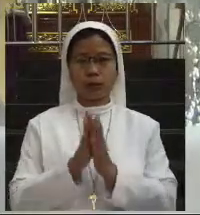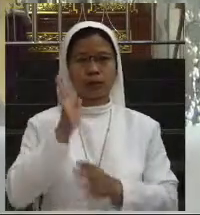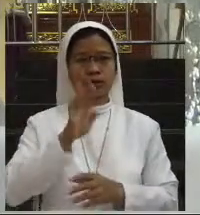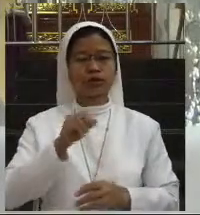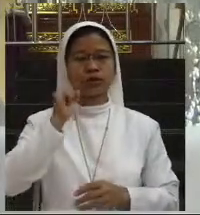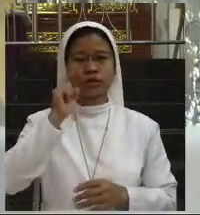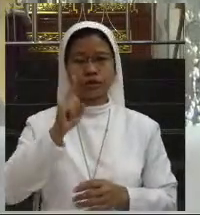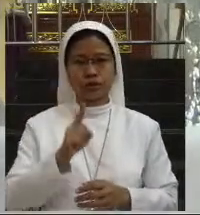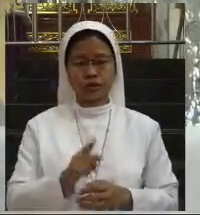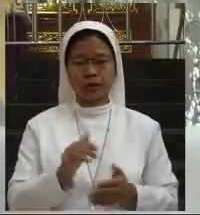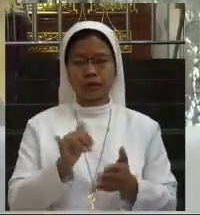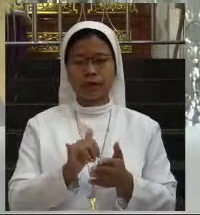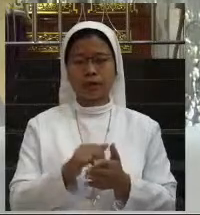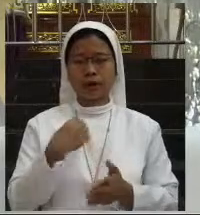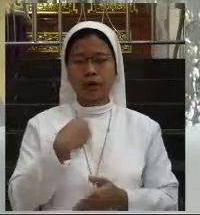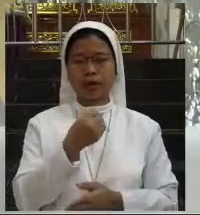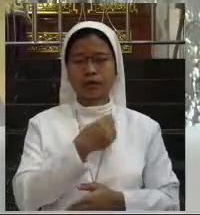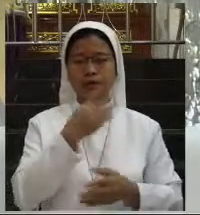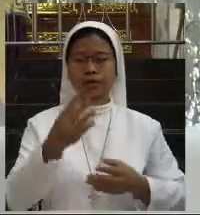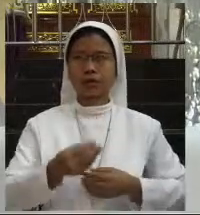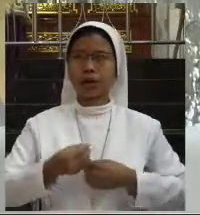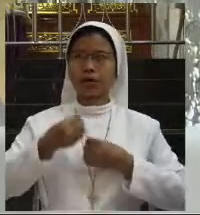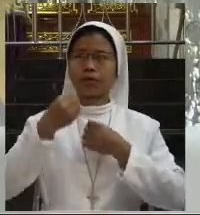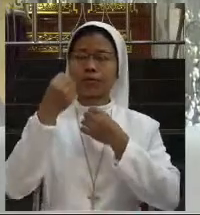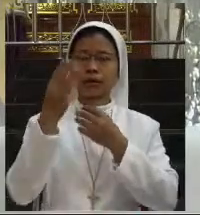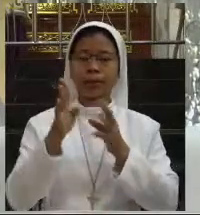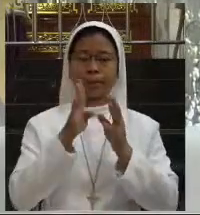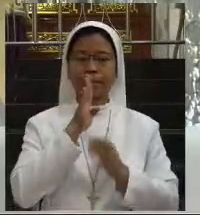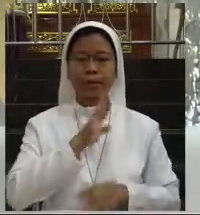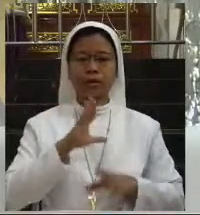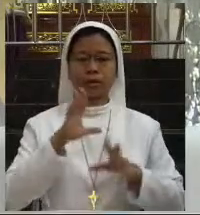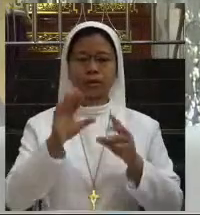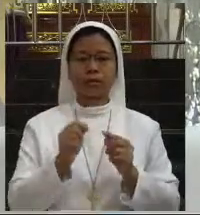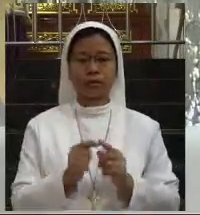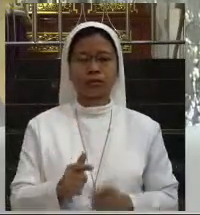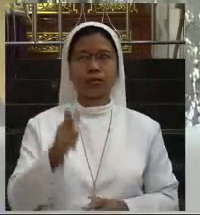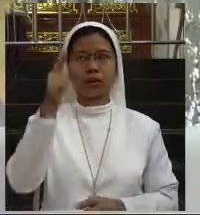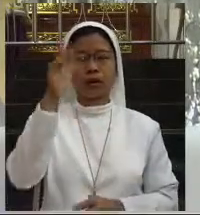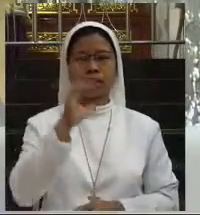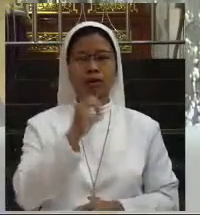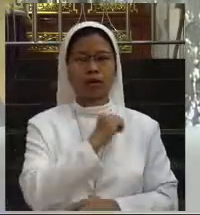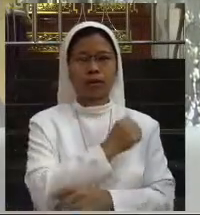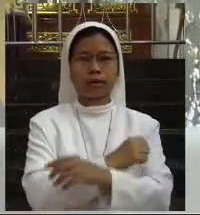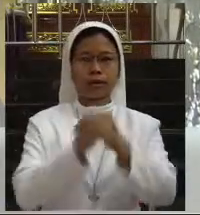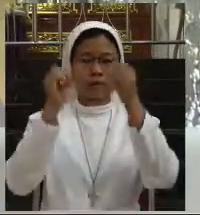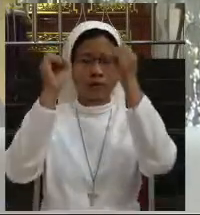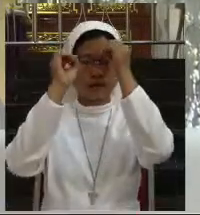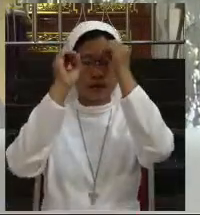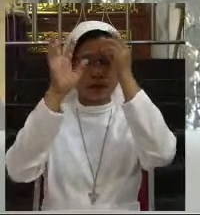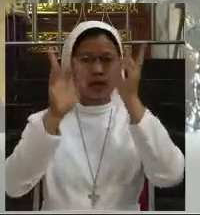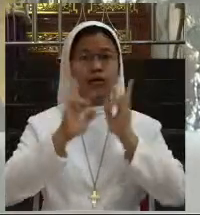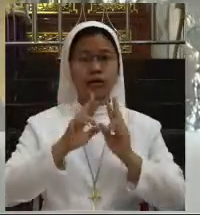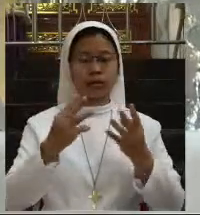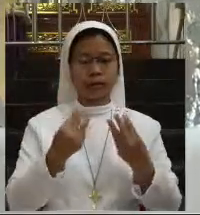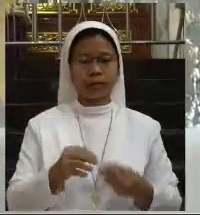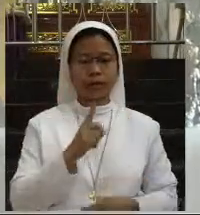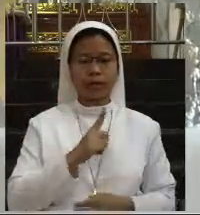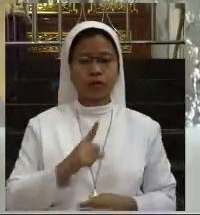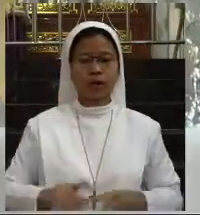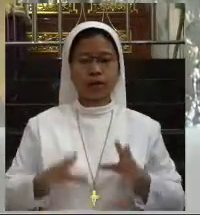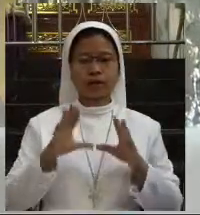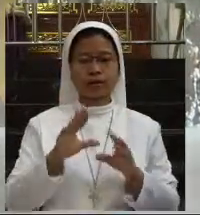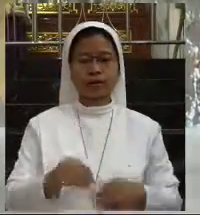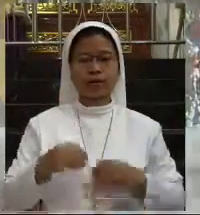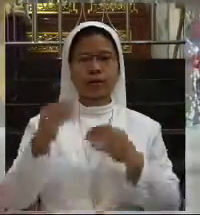Brothers and sisters, that our sacrifice may be acceptable to God, the Almighty Father. May the Lord accept